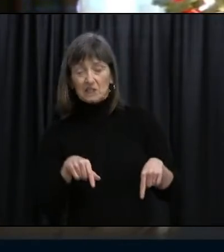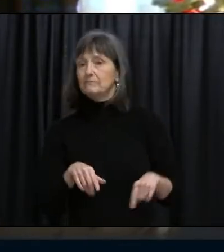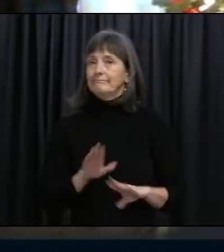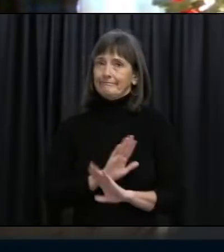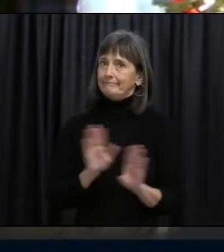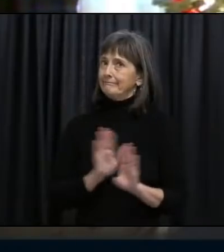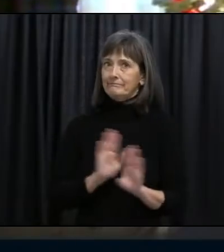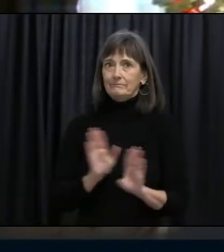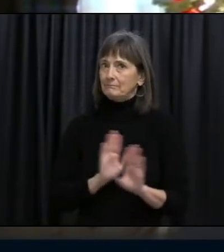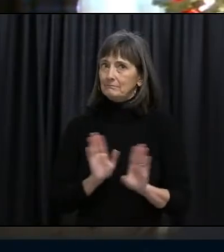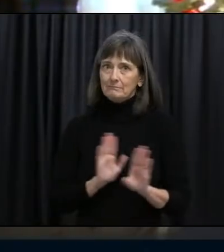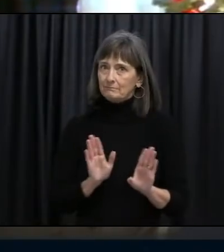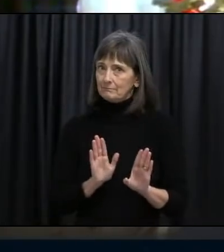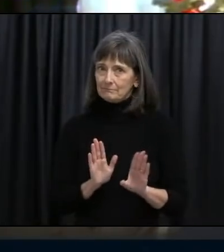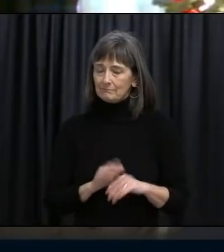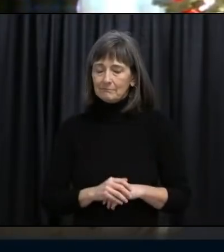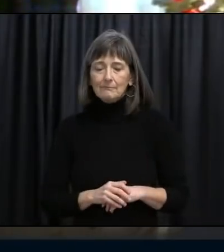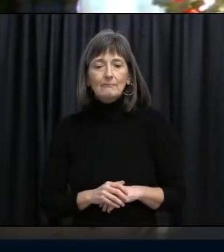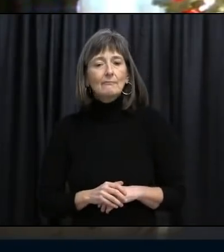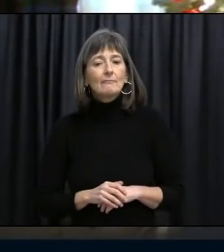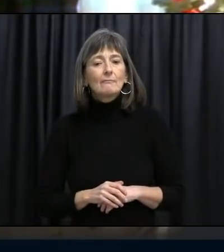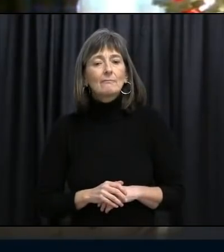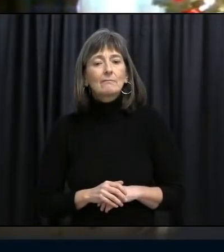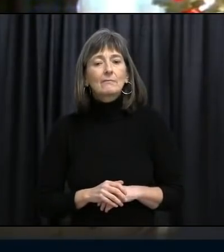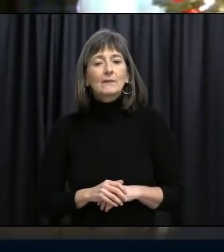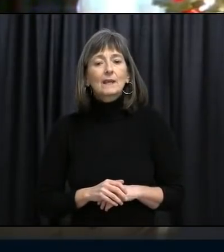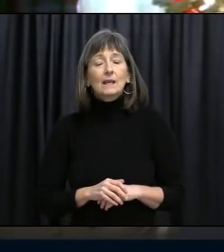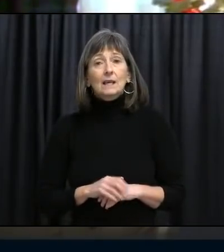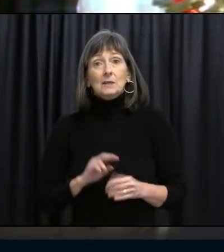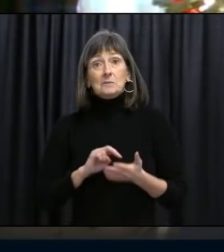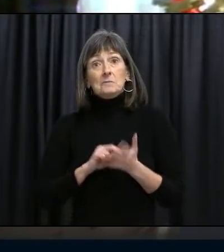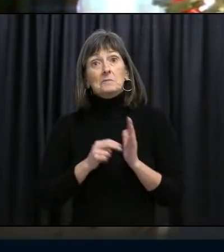Labrador. That doesn't mean we won't see a spike